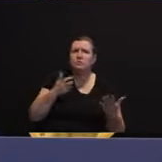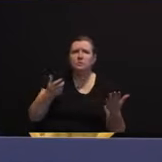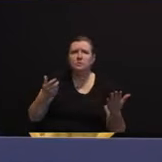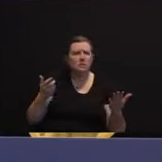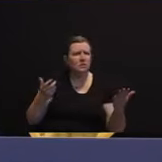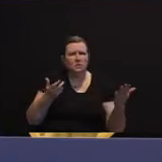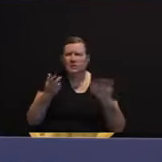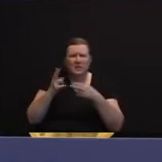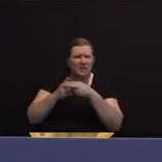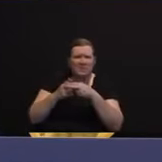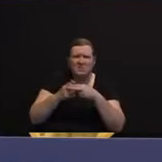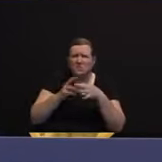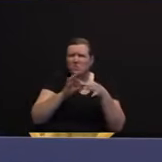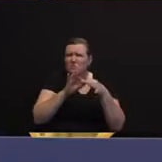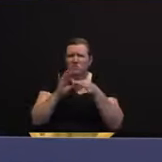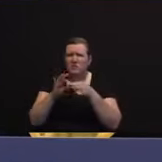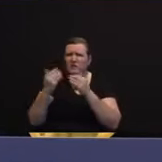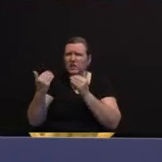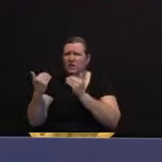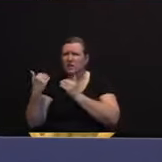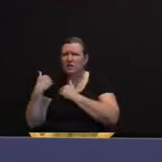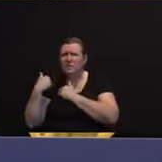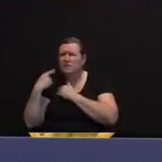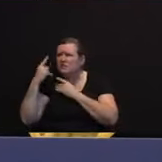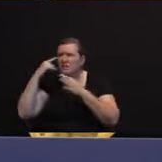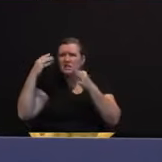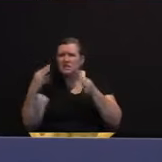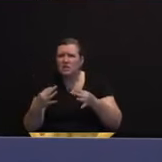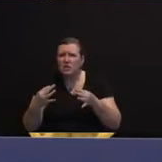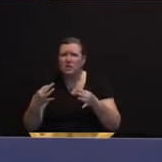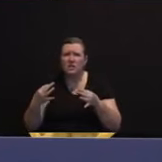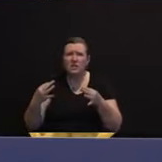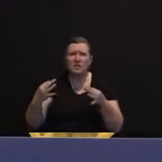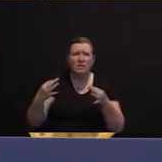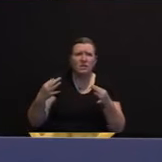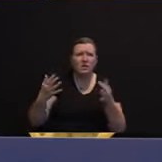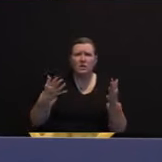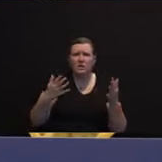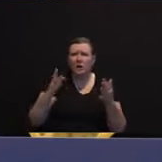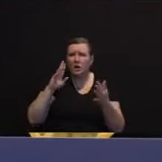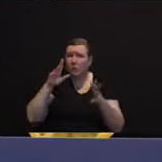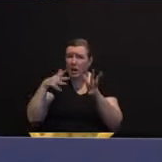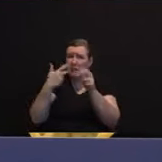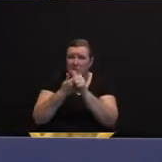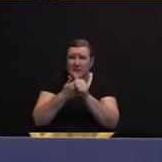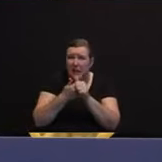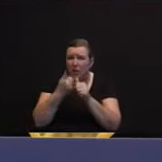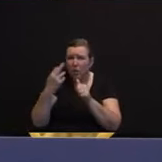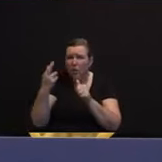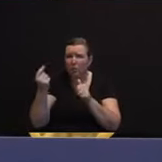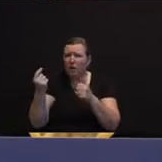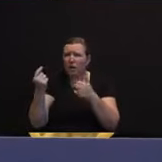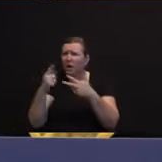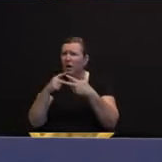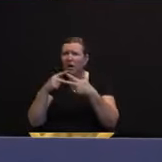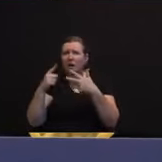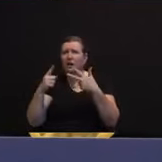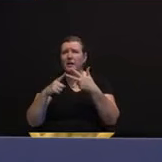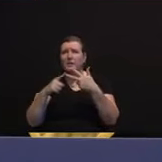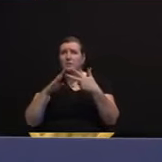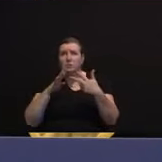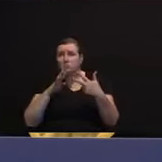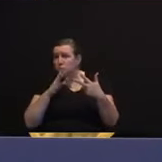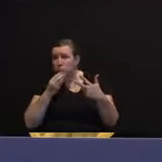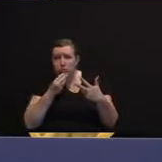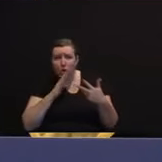when will the DOH be updating that? And finally, in September, you spoke to a couple of advocates for the Lincoln Annex School in New Brunswick.